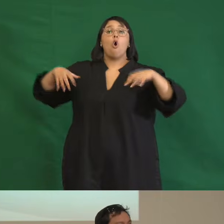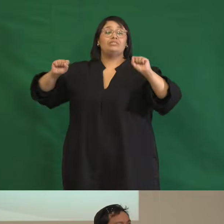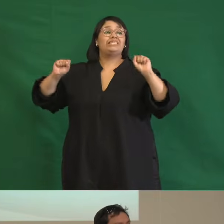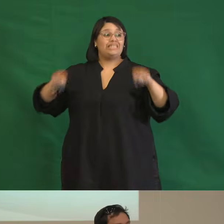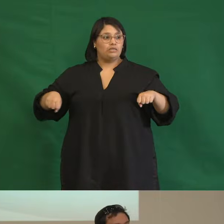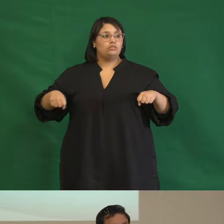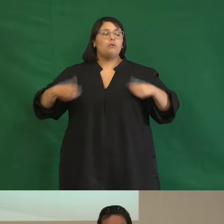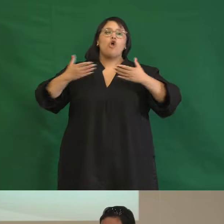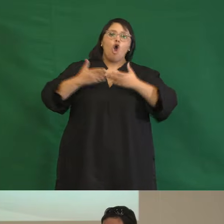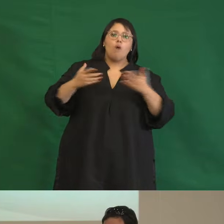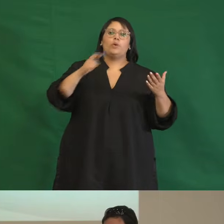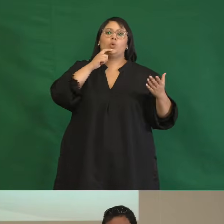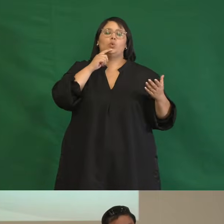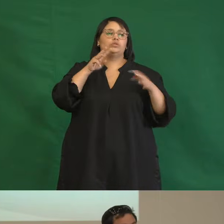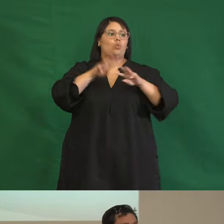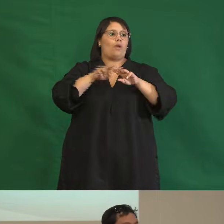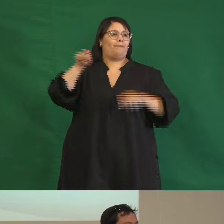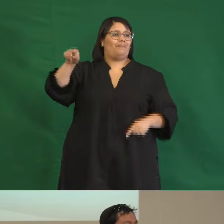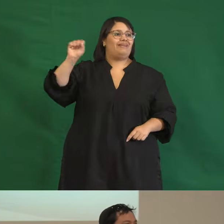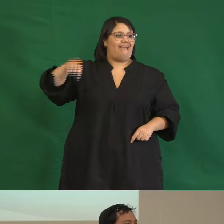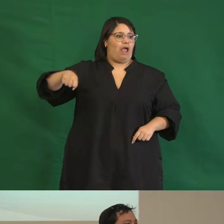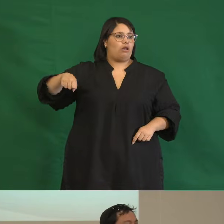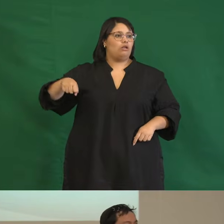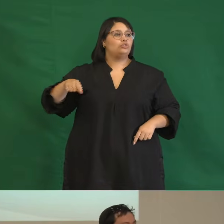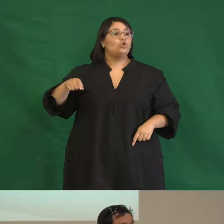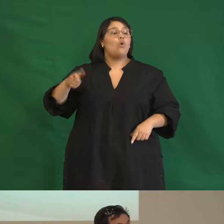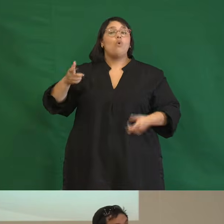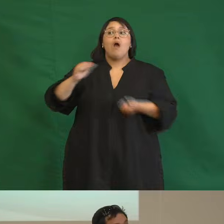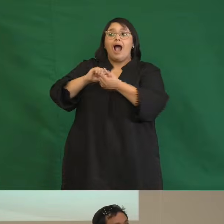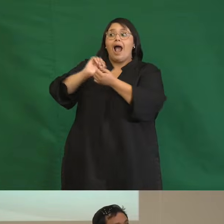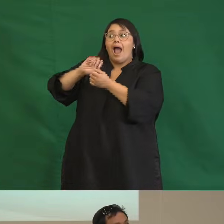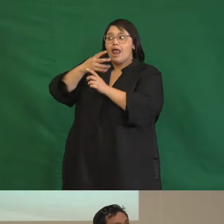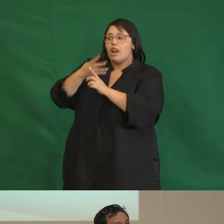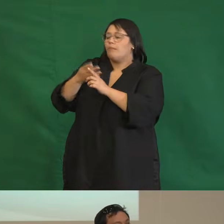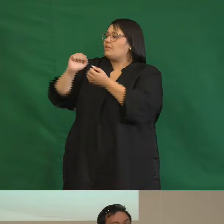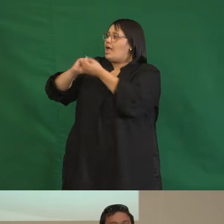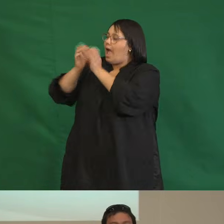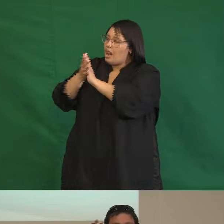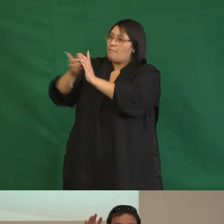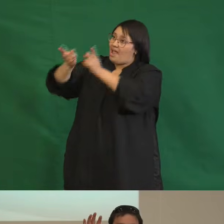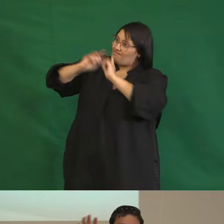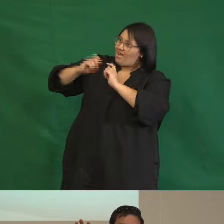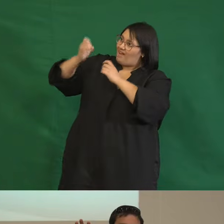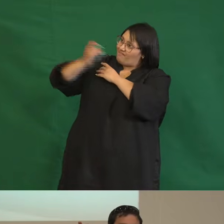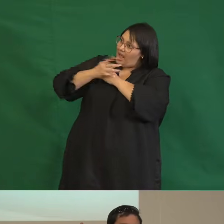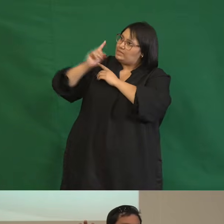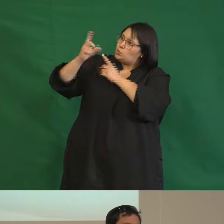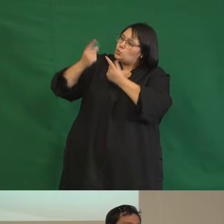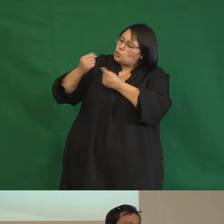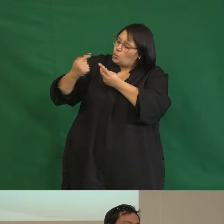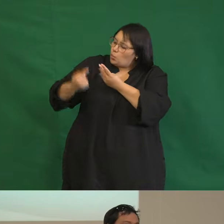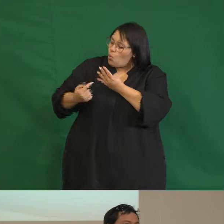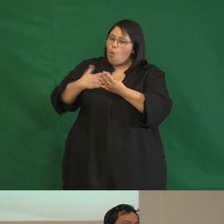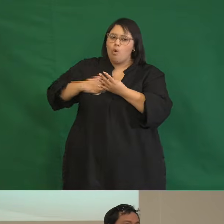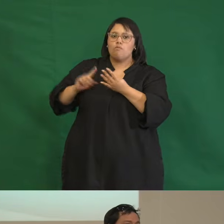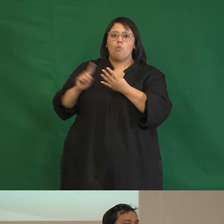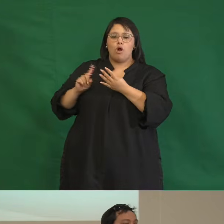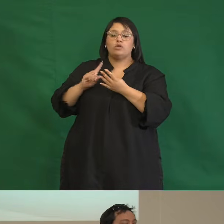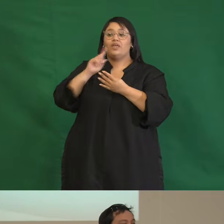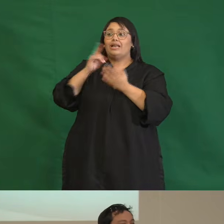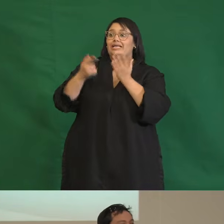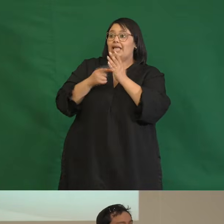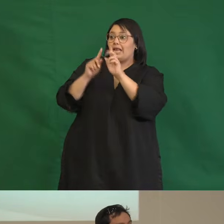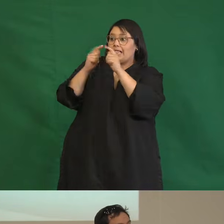lessons, that was developed and co-created with colleagues from HandLab in terms of what they want there, and that was then developed by our technical